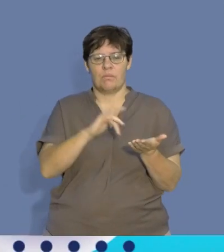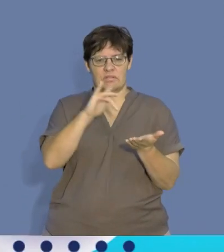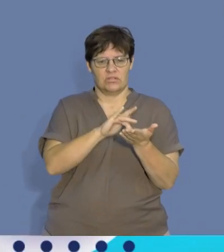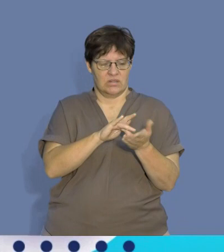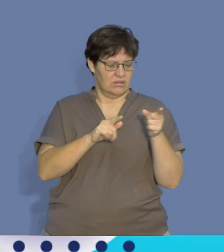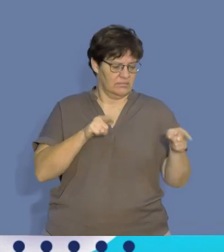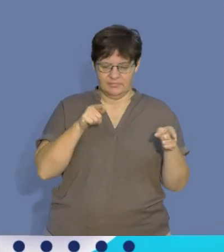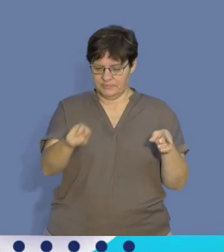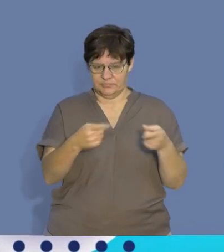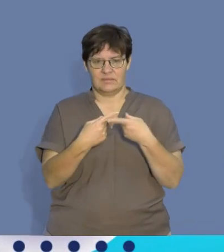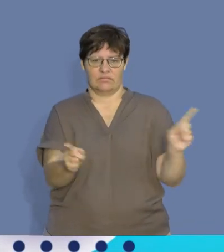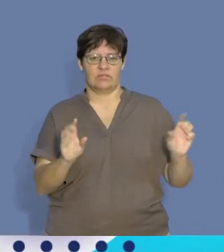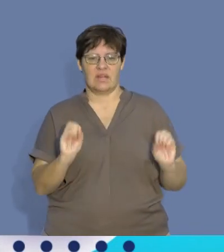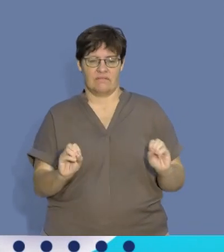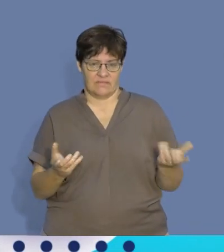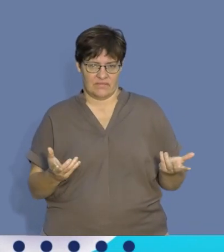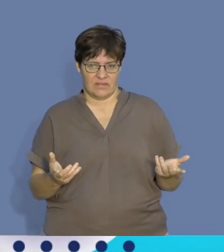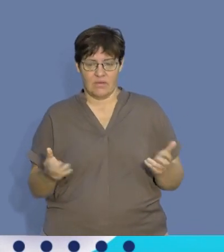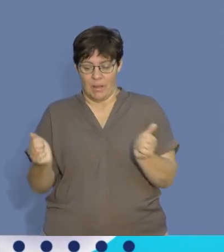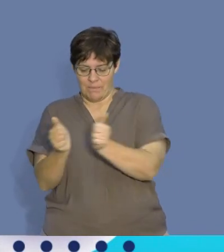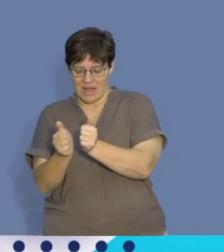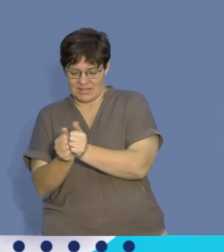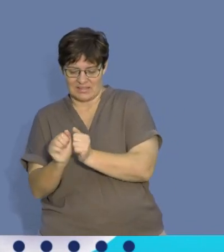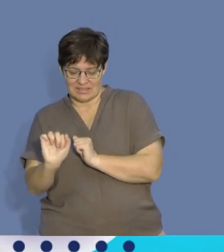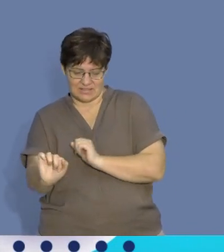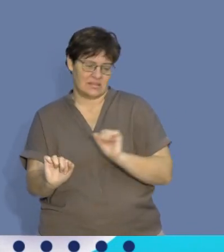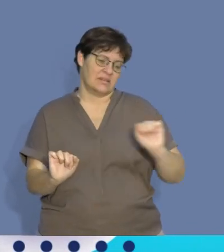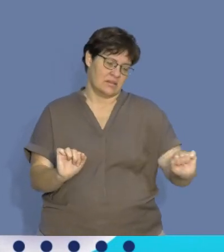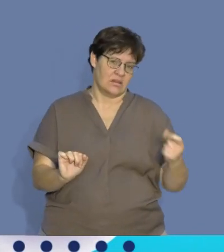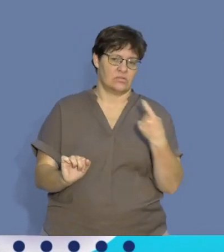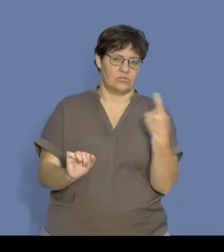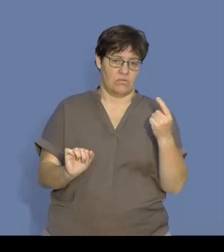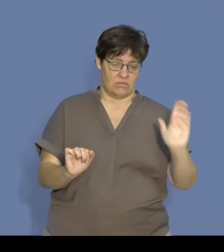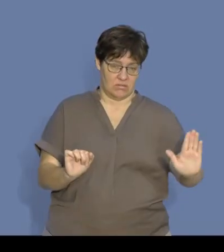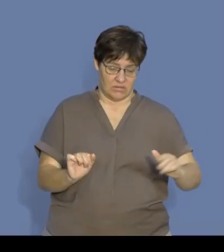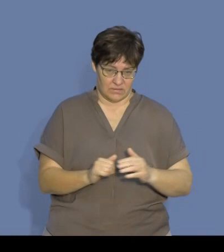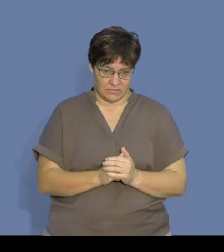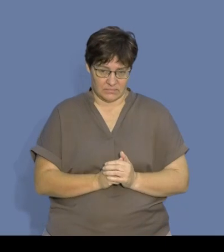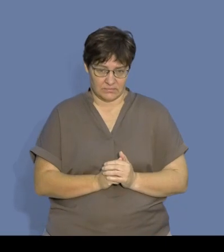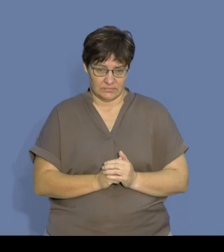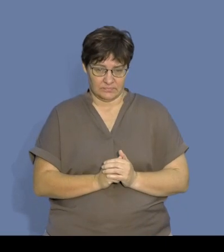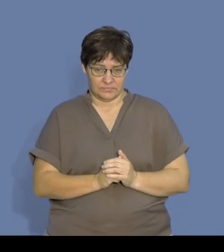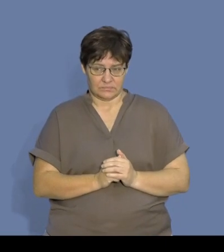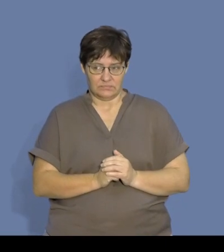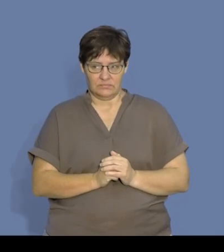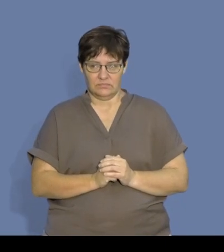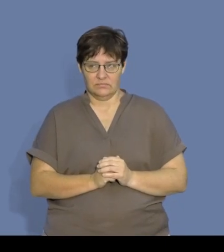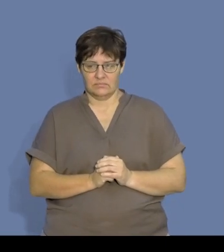these different in terms of a partnership versus a sole trader? So let's move